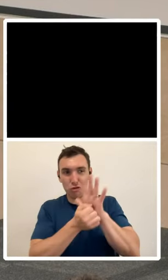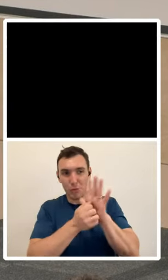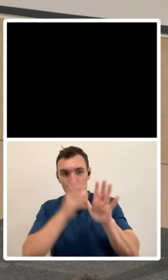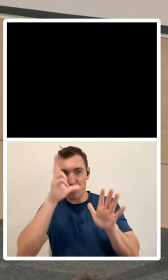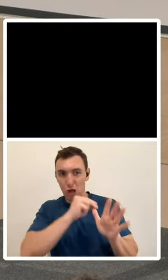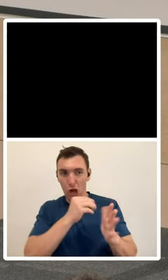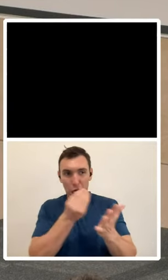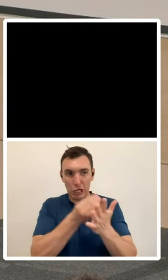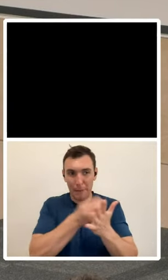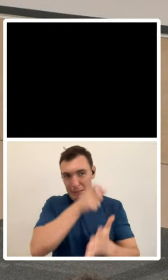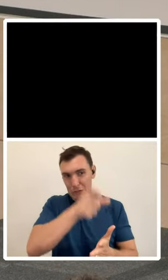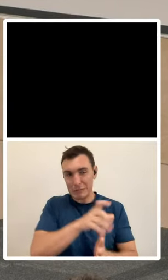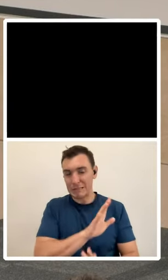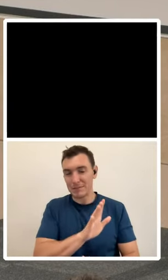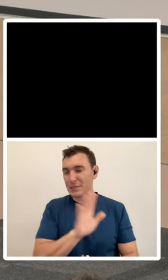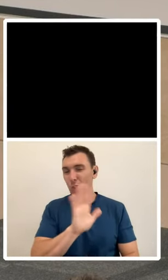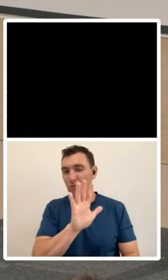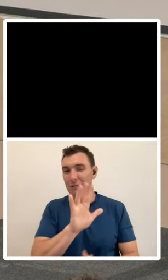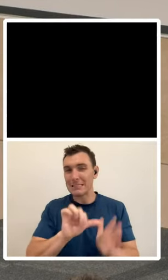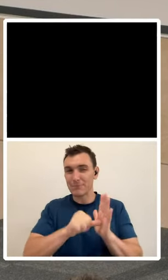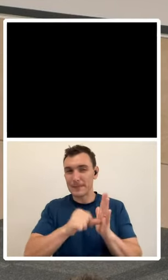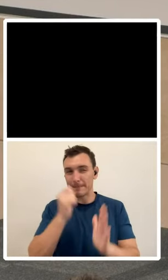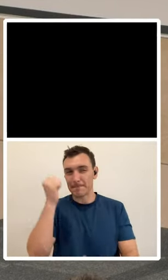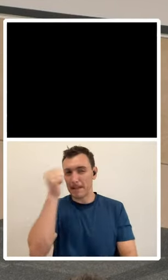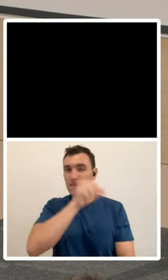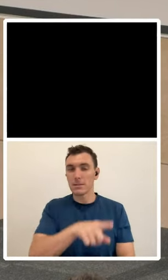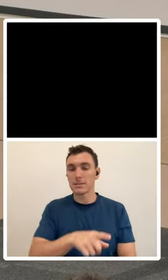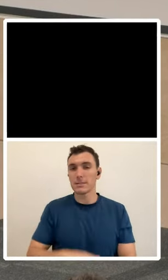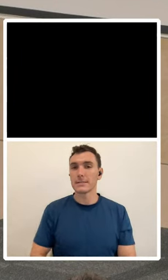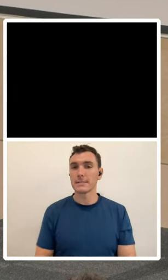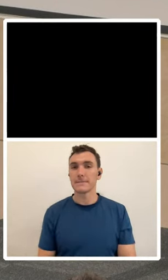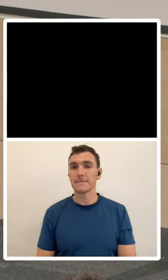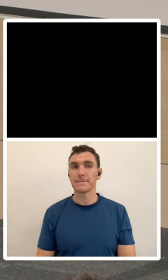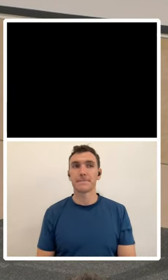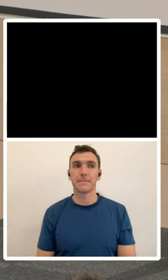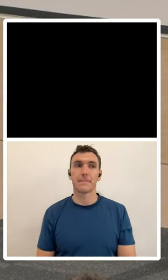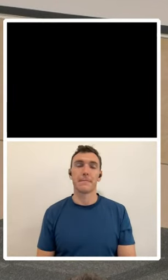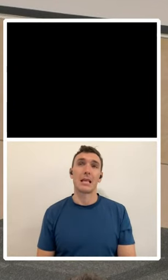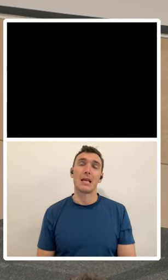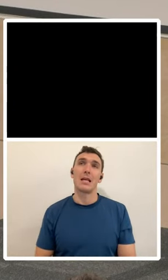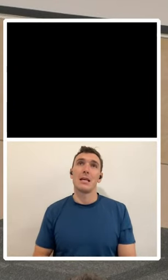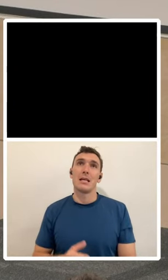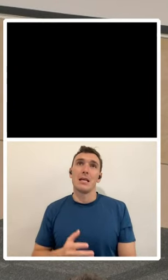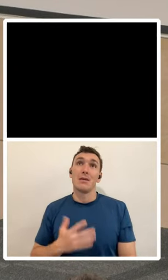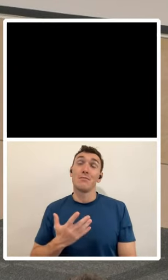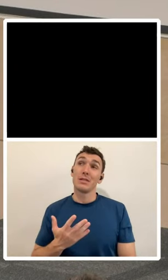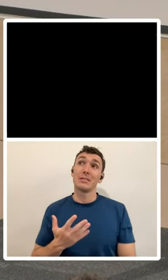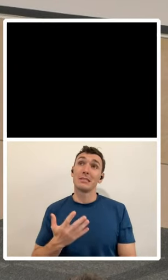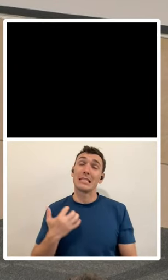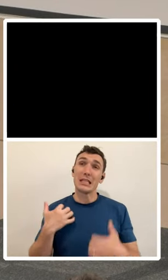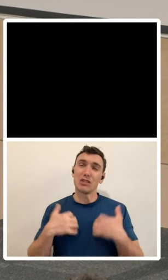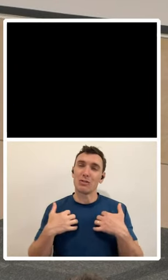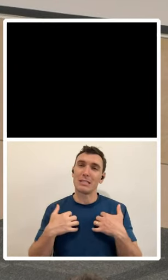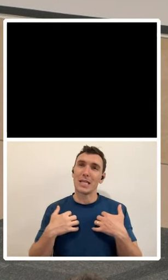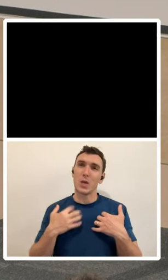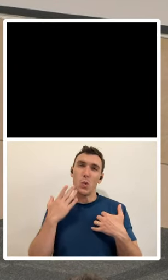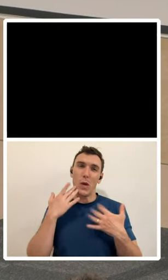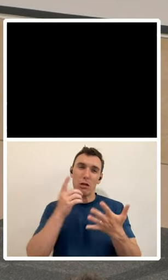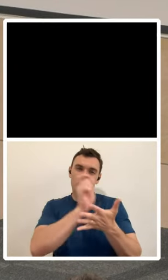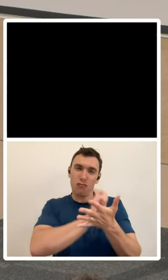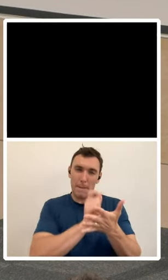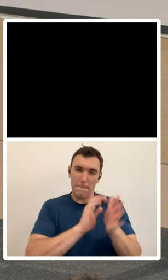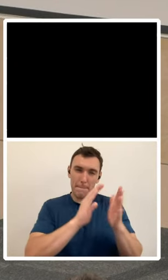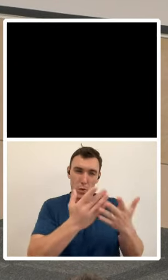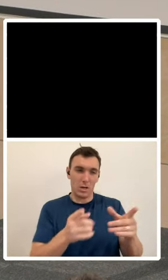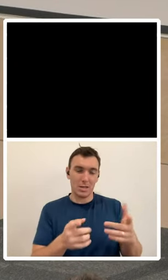Some of them are like more. Listen, when you write a book like this, it's a funny thing. Maybe you don't think about, but you expose a lot of people who are quite close to you, you know what I mean? And